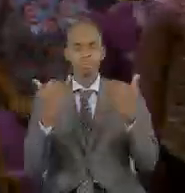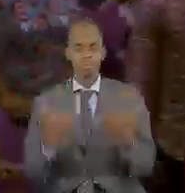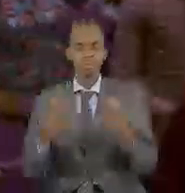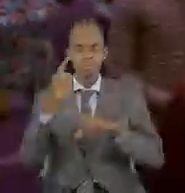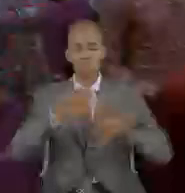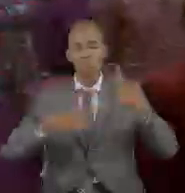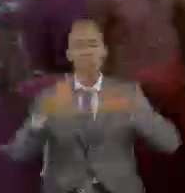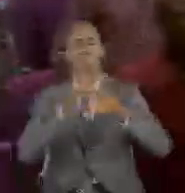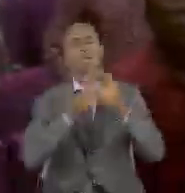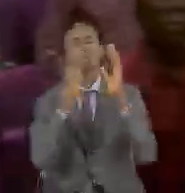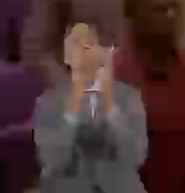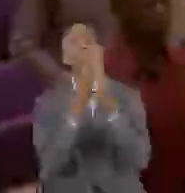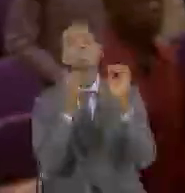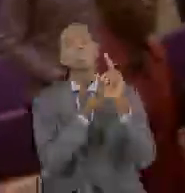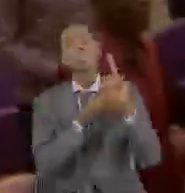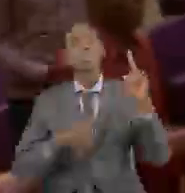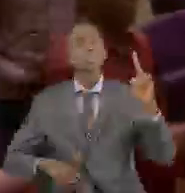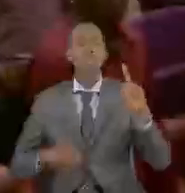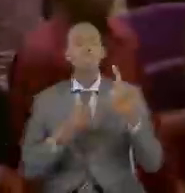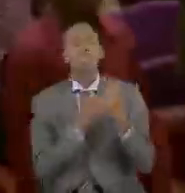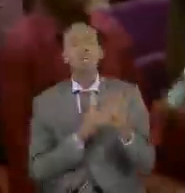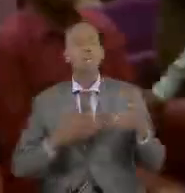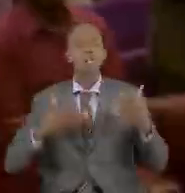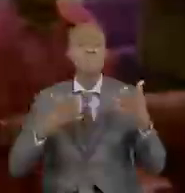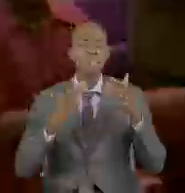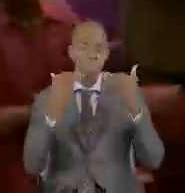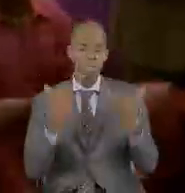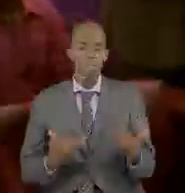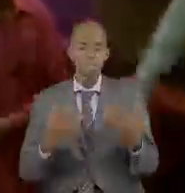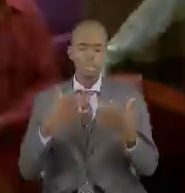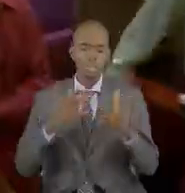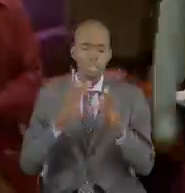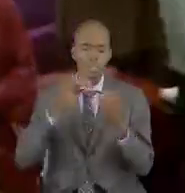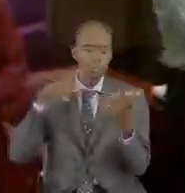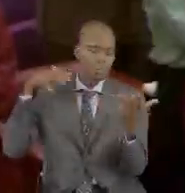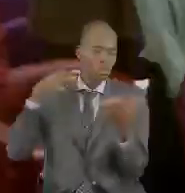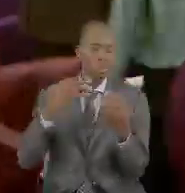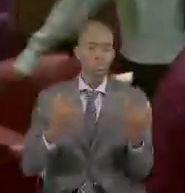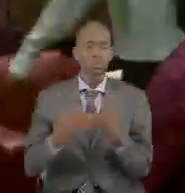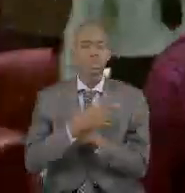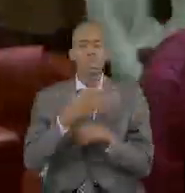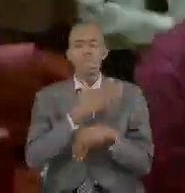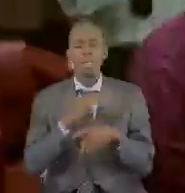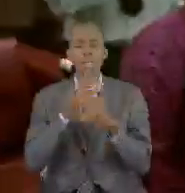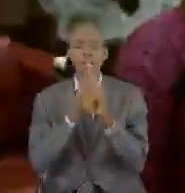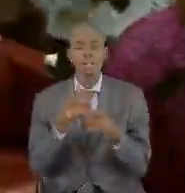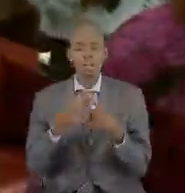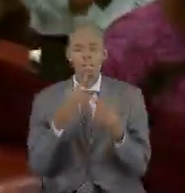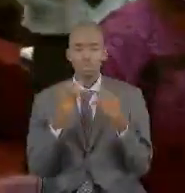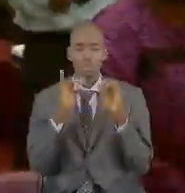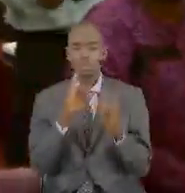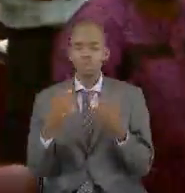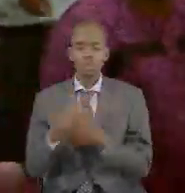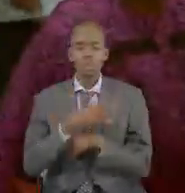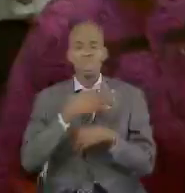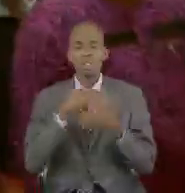to the Lord, and let today, the study today, and your response to the study today, and your prayer today,